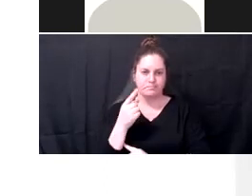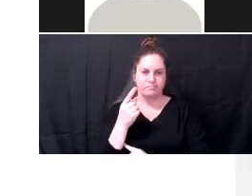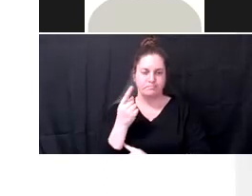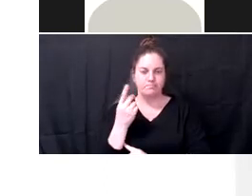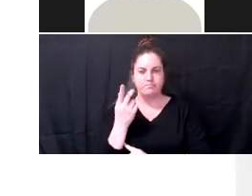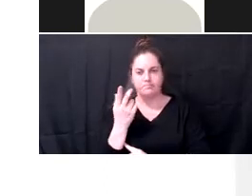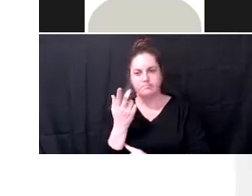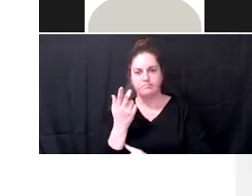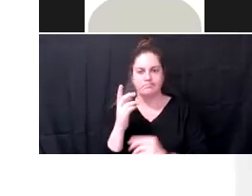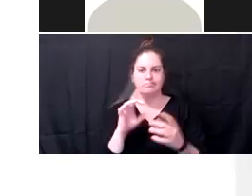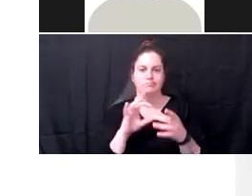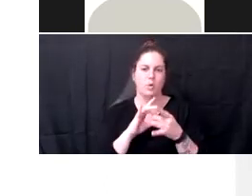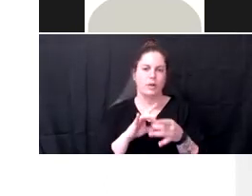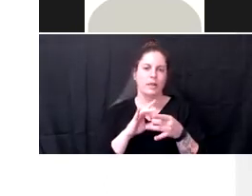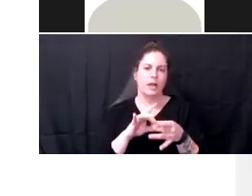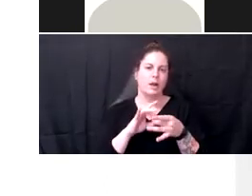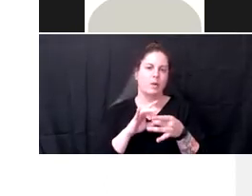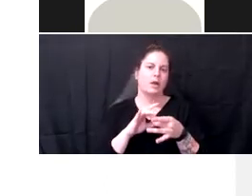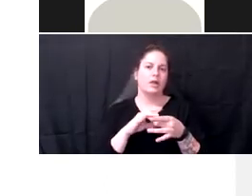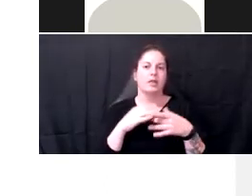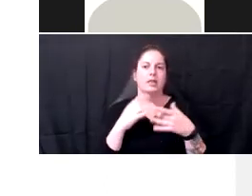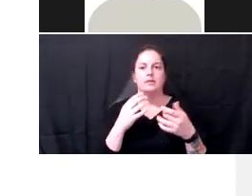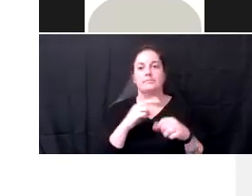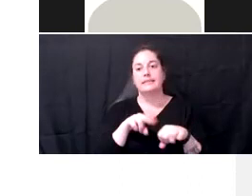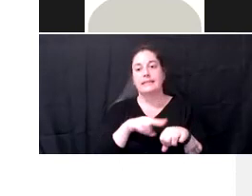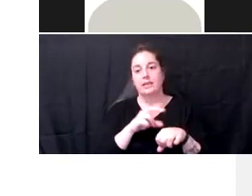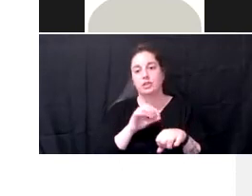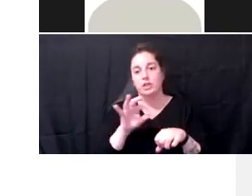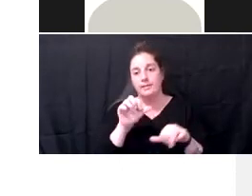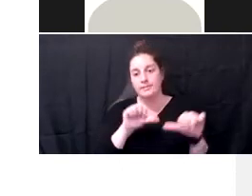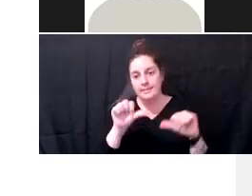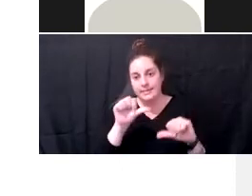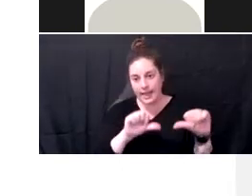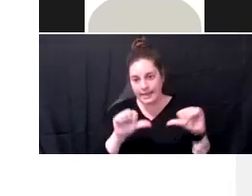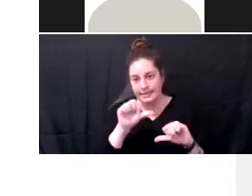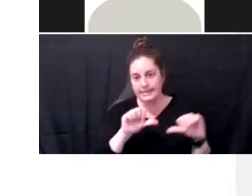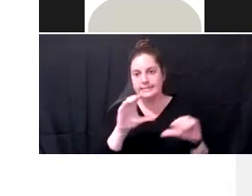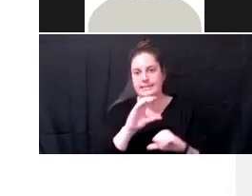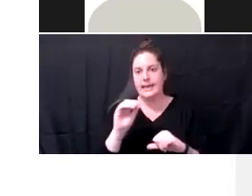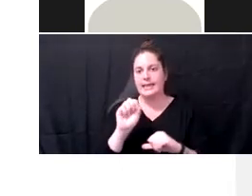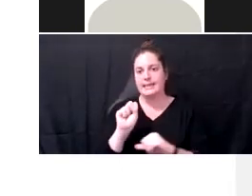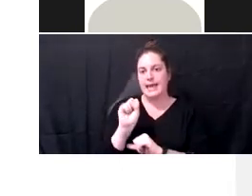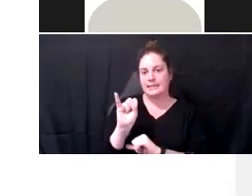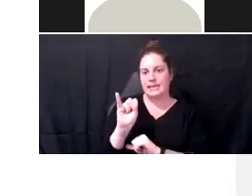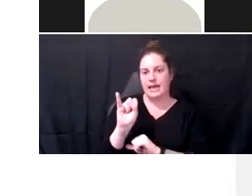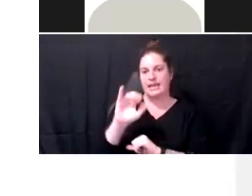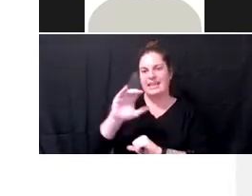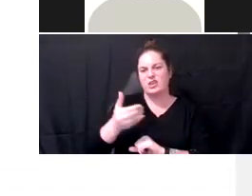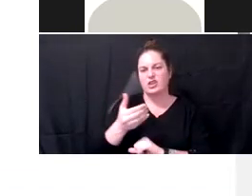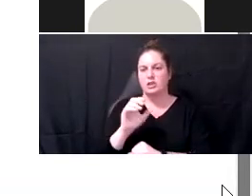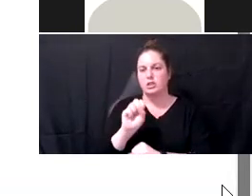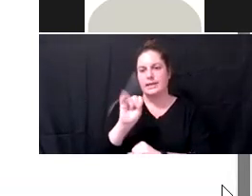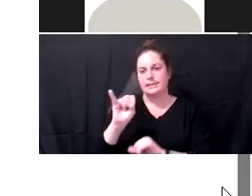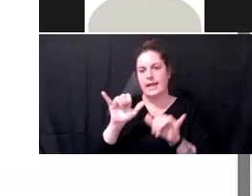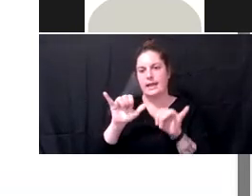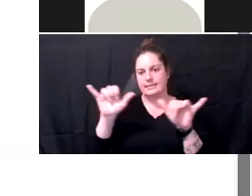deals with the nature of science and the SI, and introduction to the SI